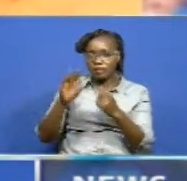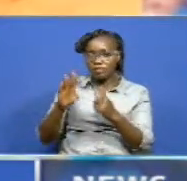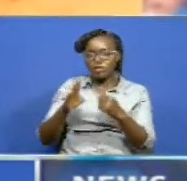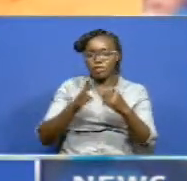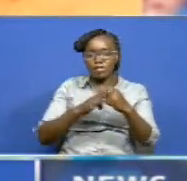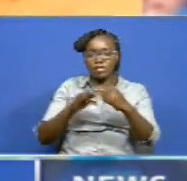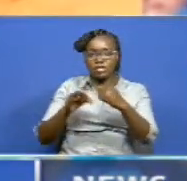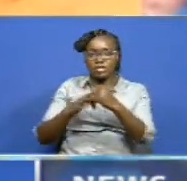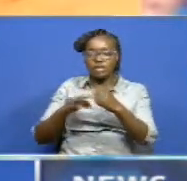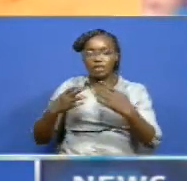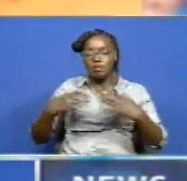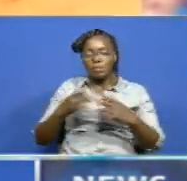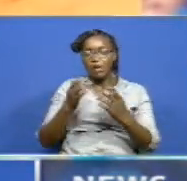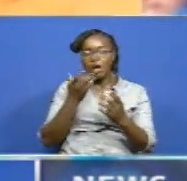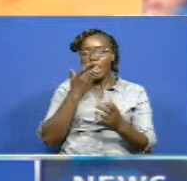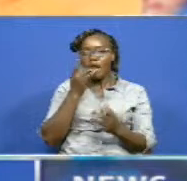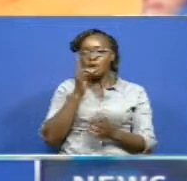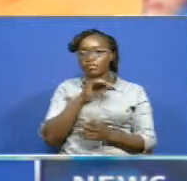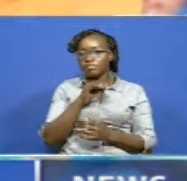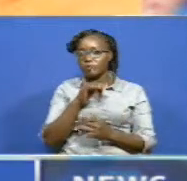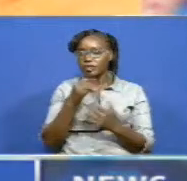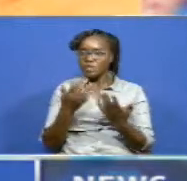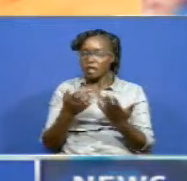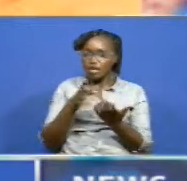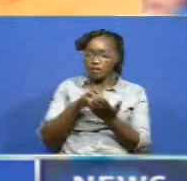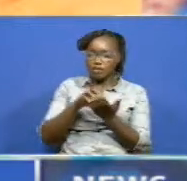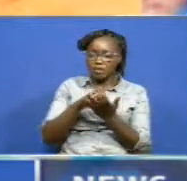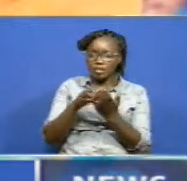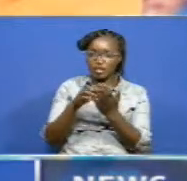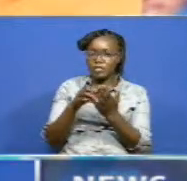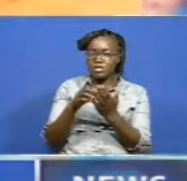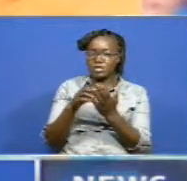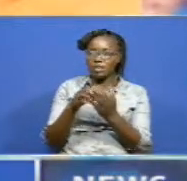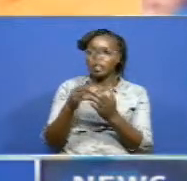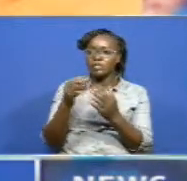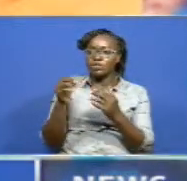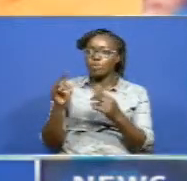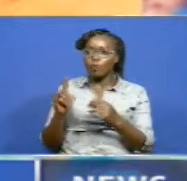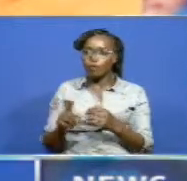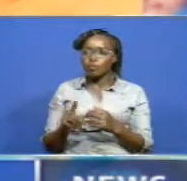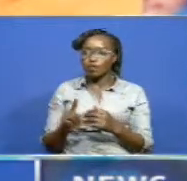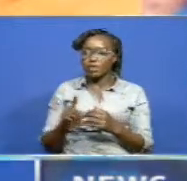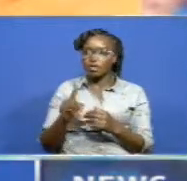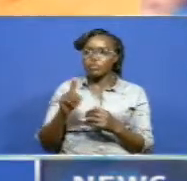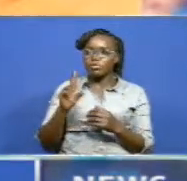8,498 samples tested, pushing the coronavirus caseload to